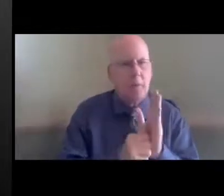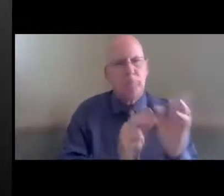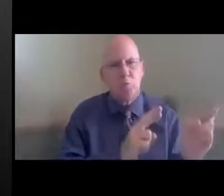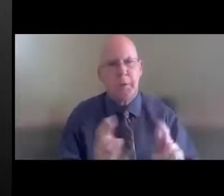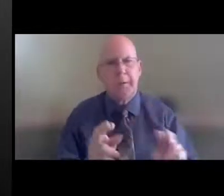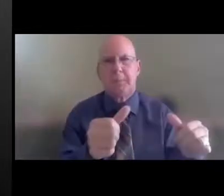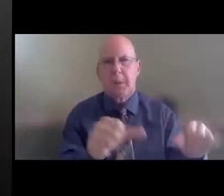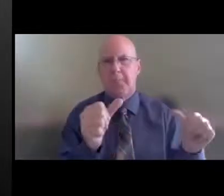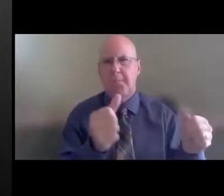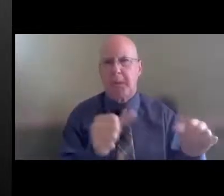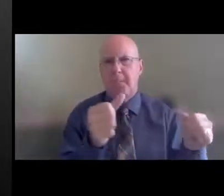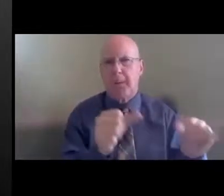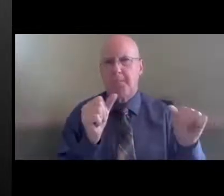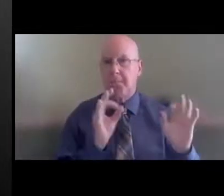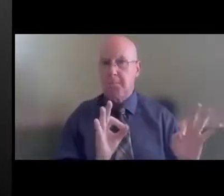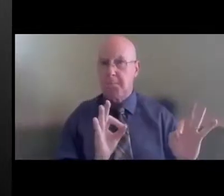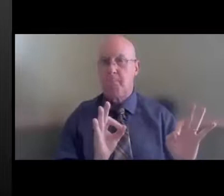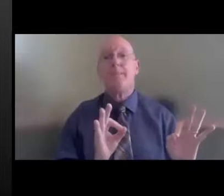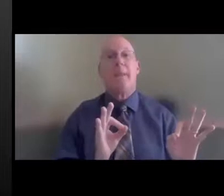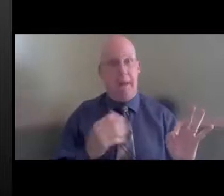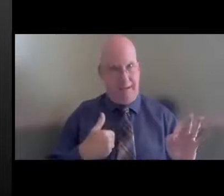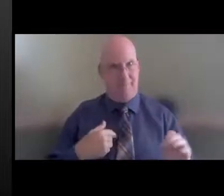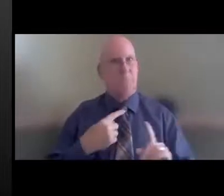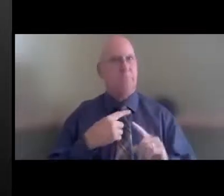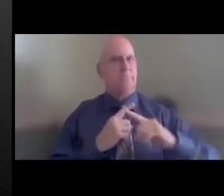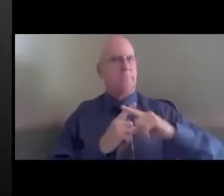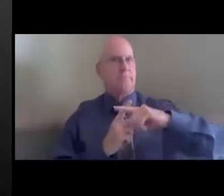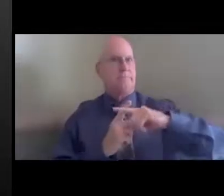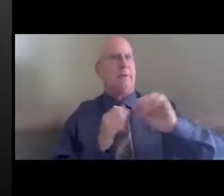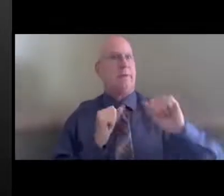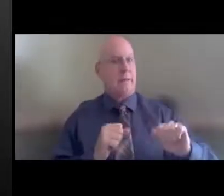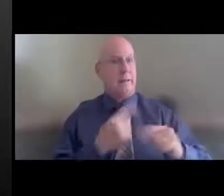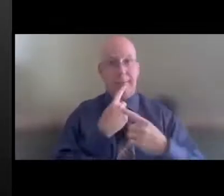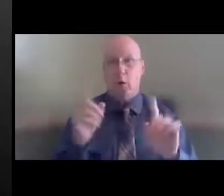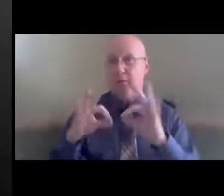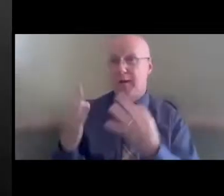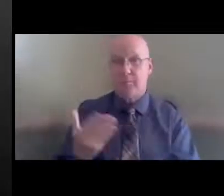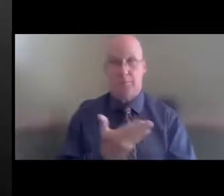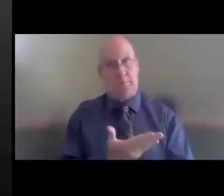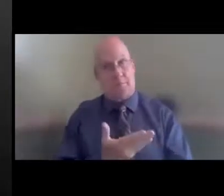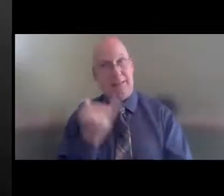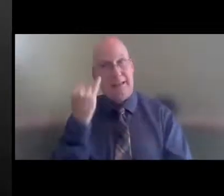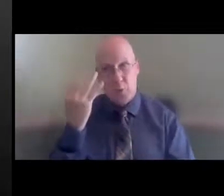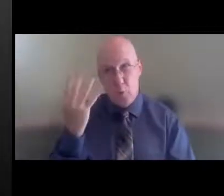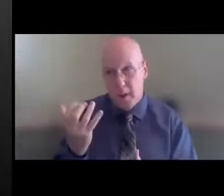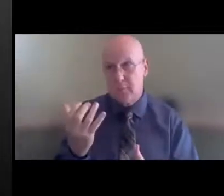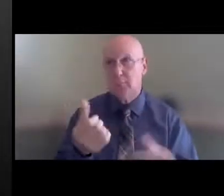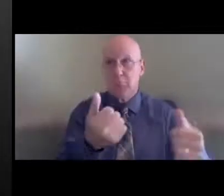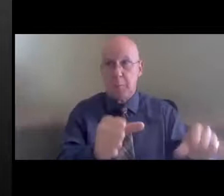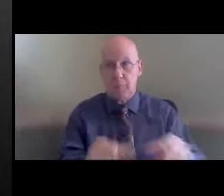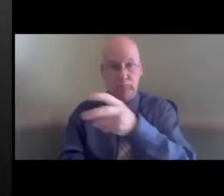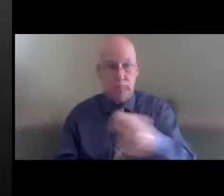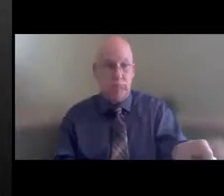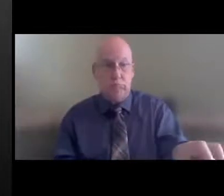some advantages to it because then we can advertise that to the rest of the family. And we can say, if you want to put funds into